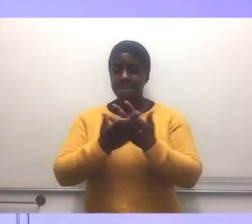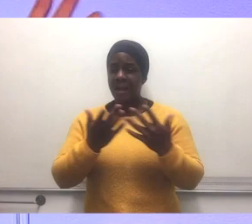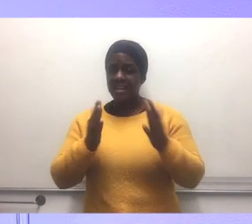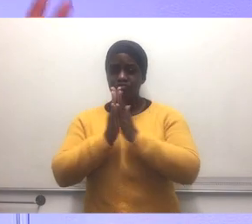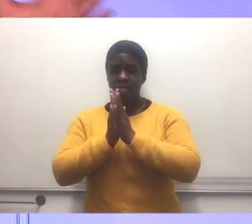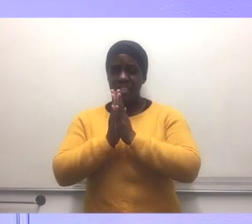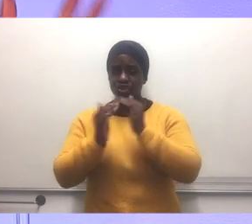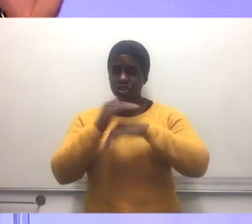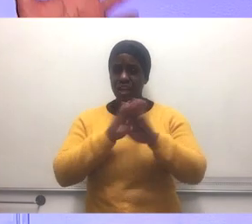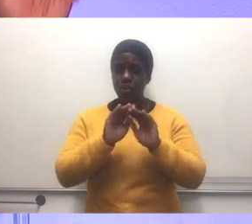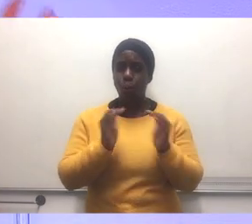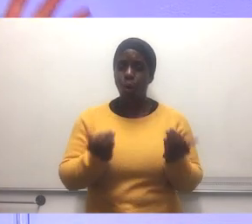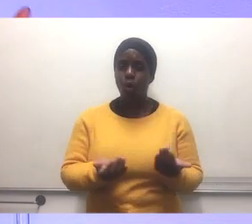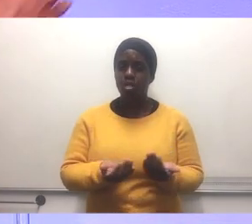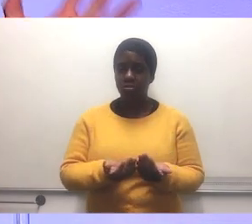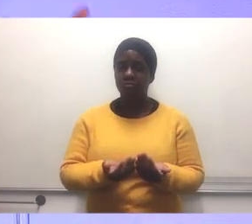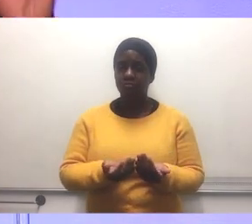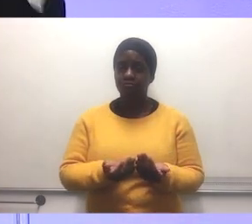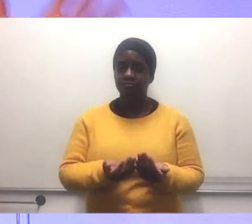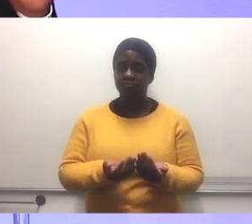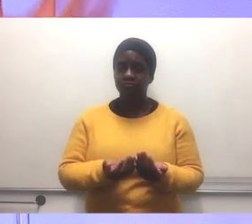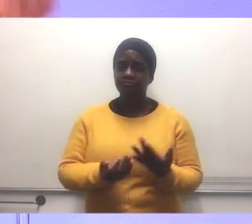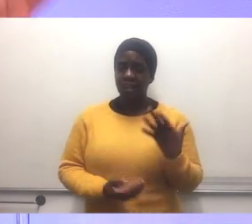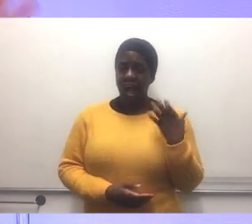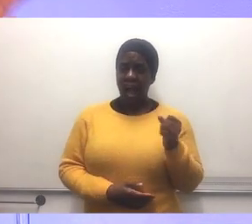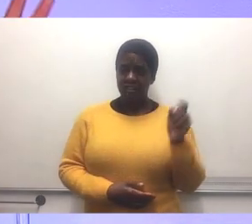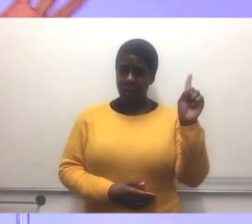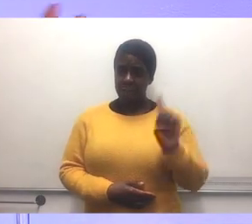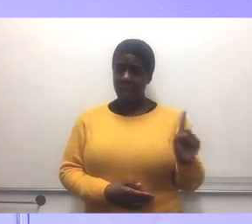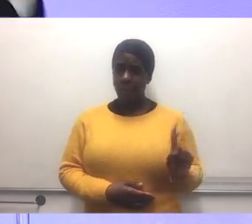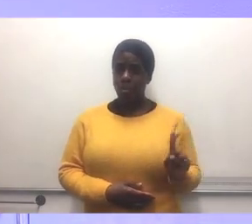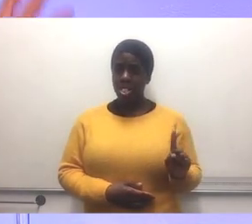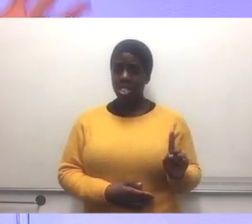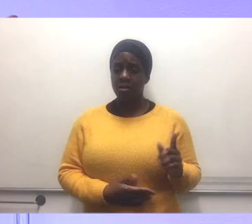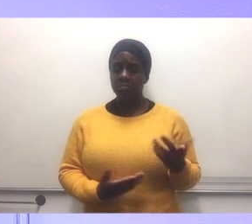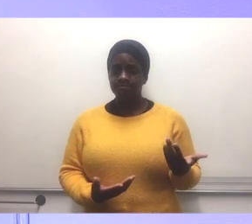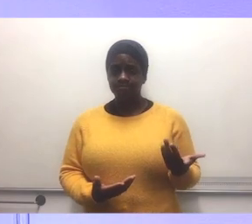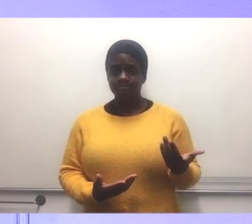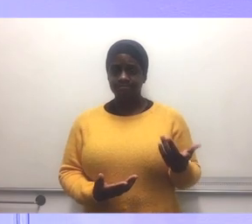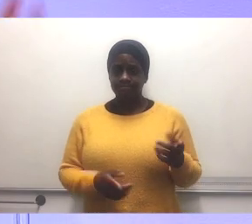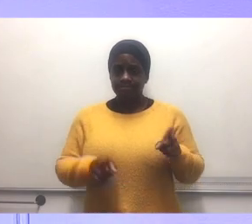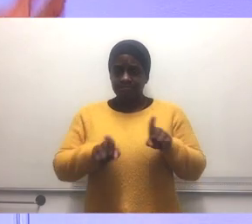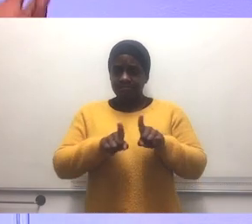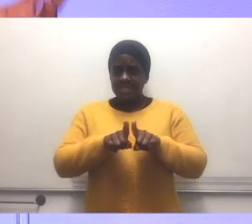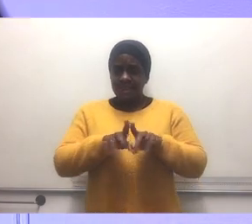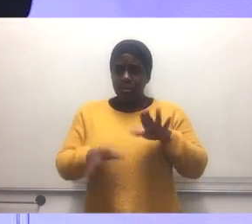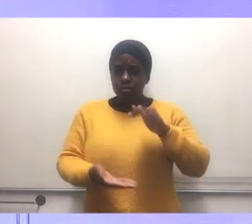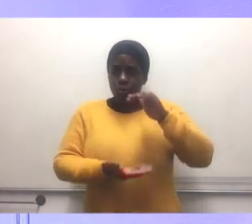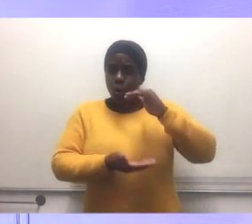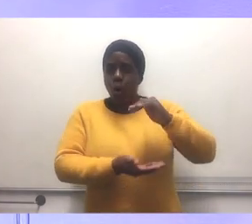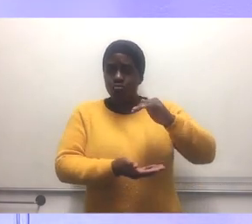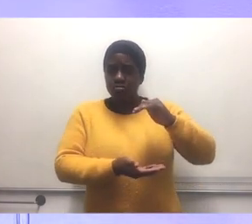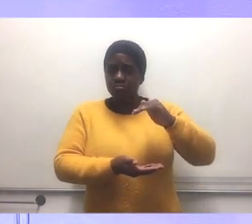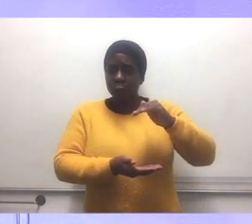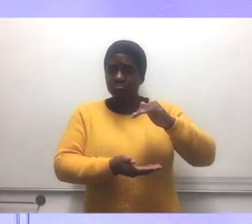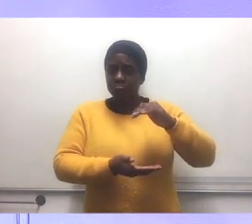this world that have people that they have deified and even placed up